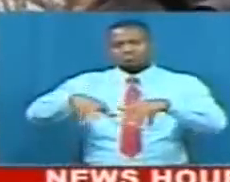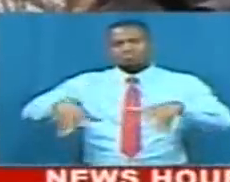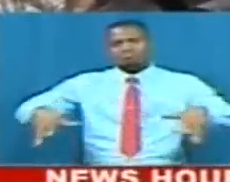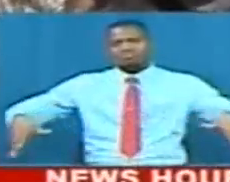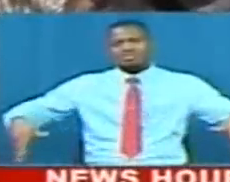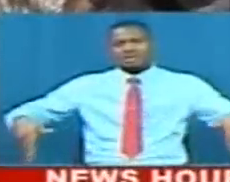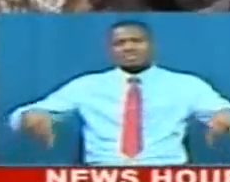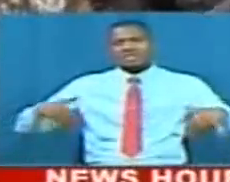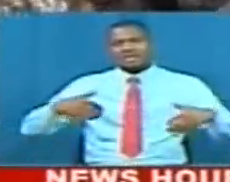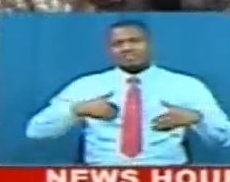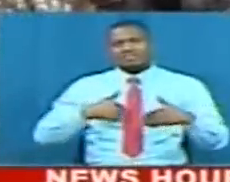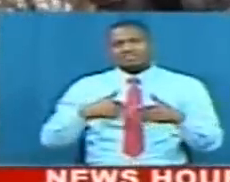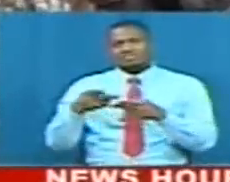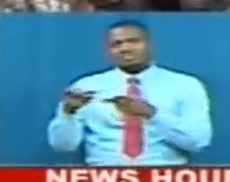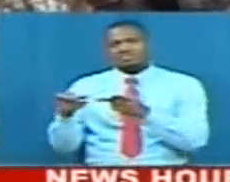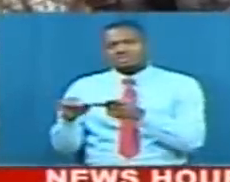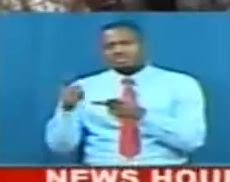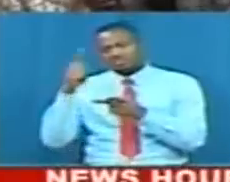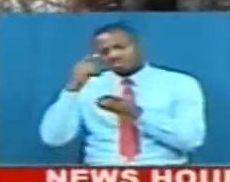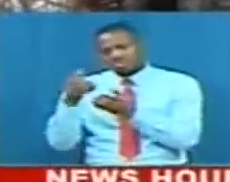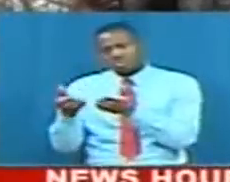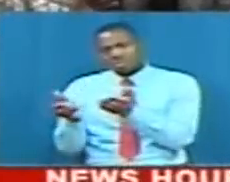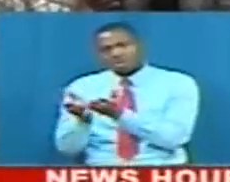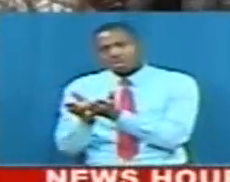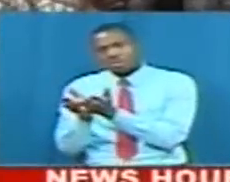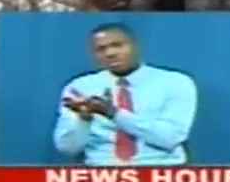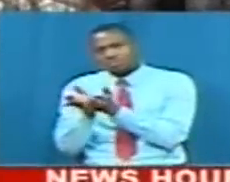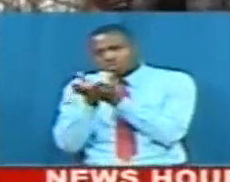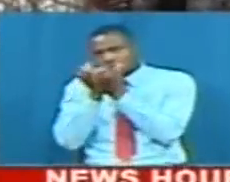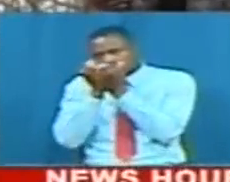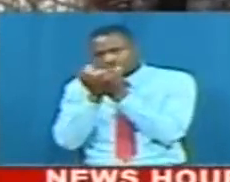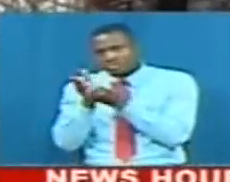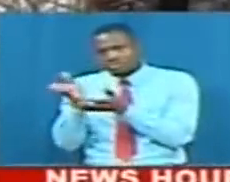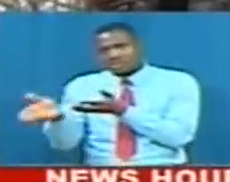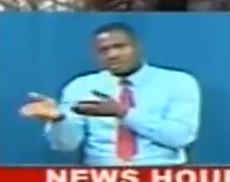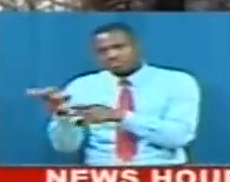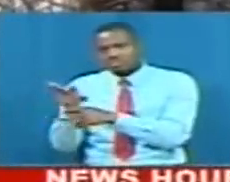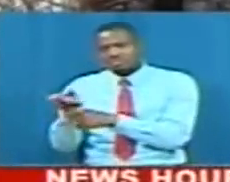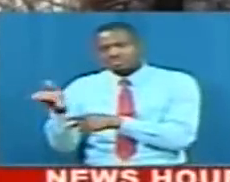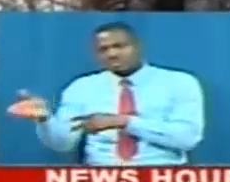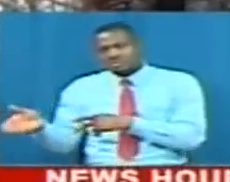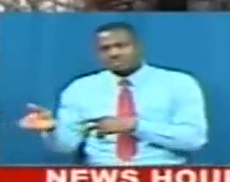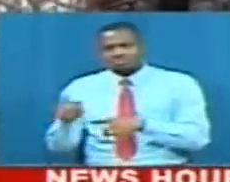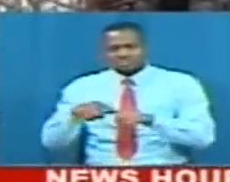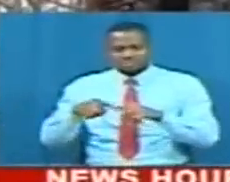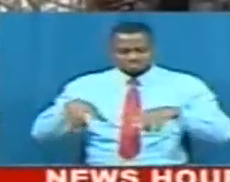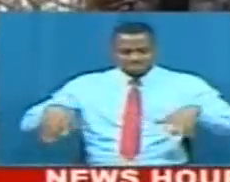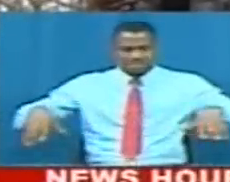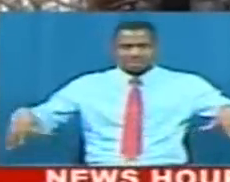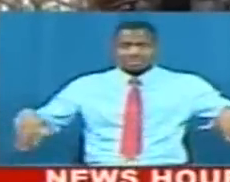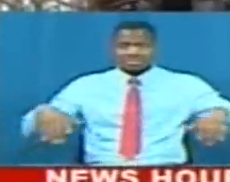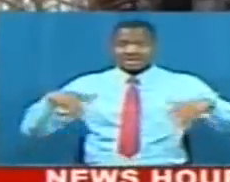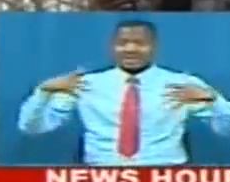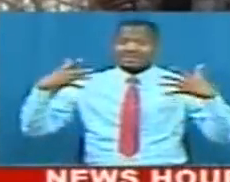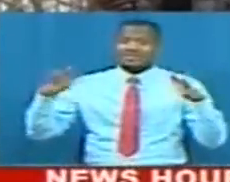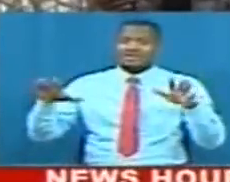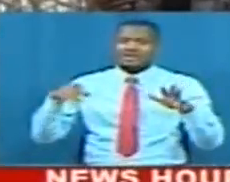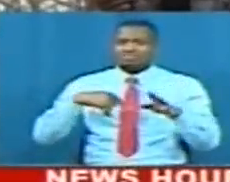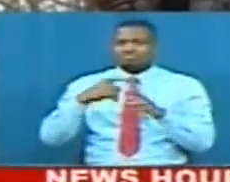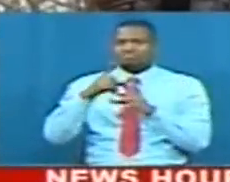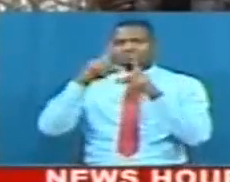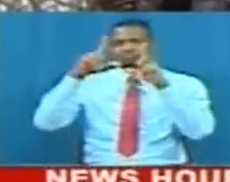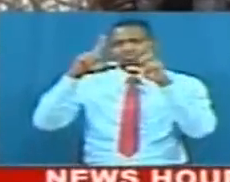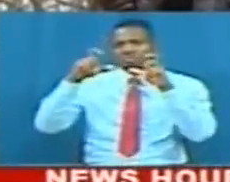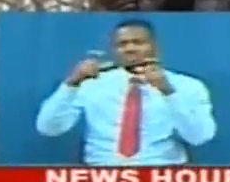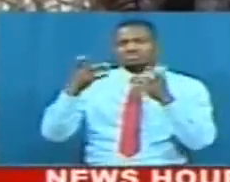sitting. We would have a place for the calabash, which is what I have just shown you, so that at the end of the day, we